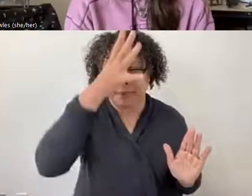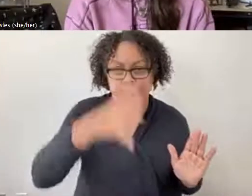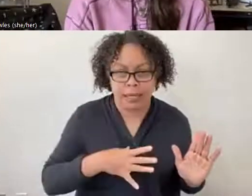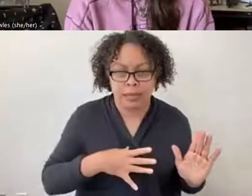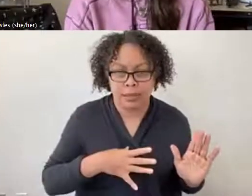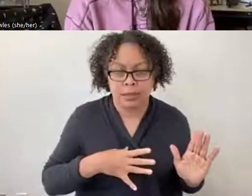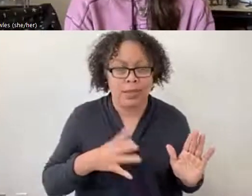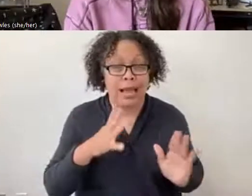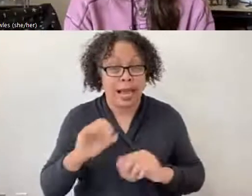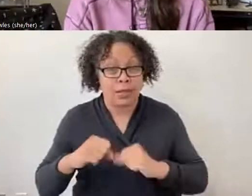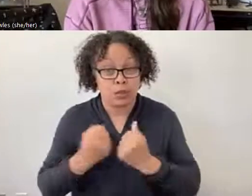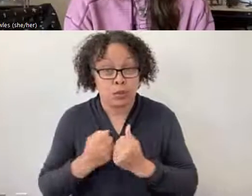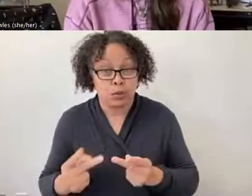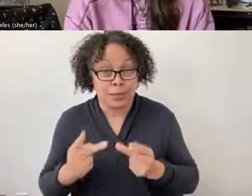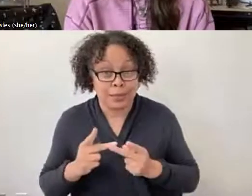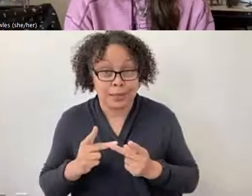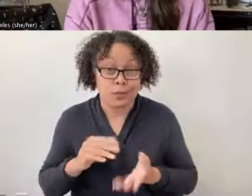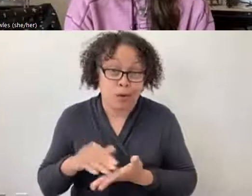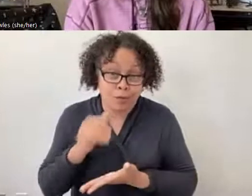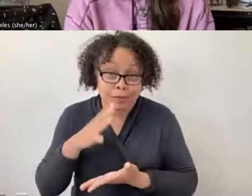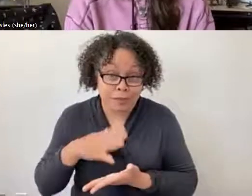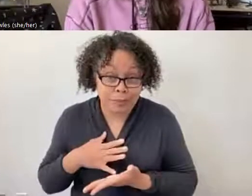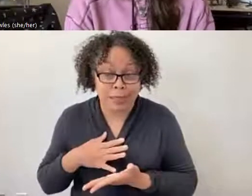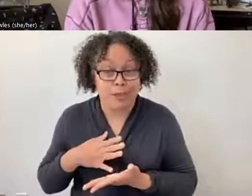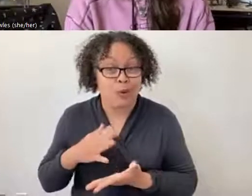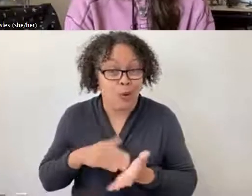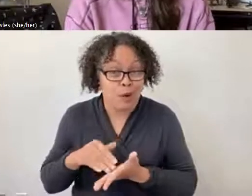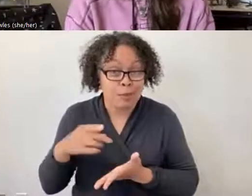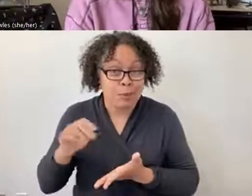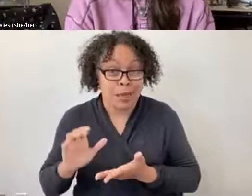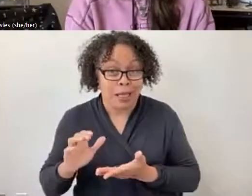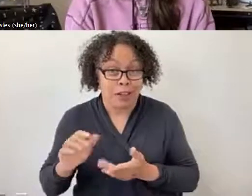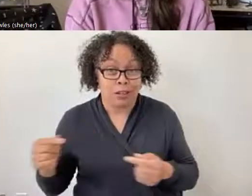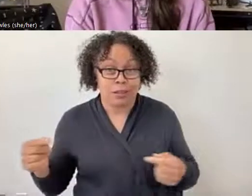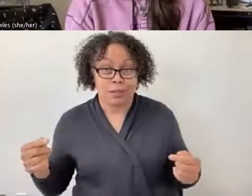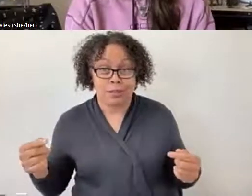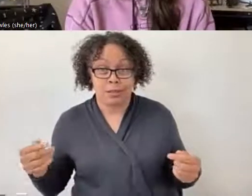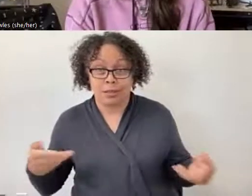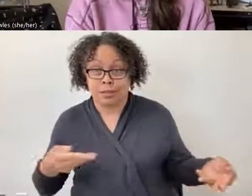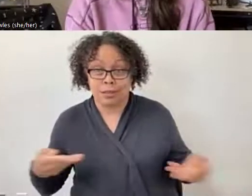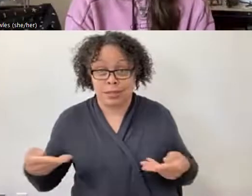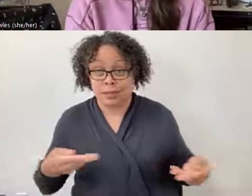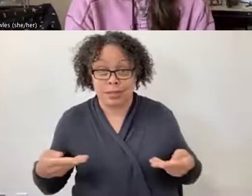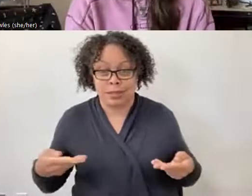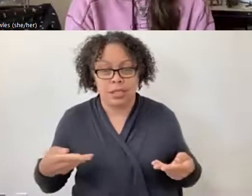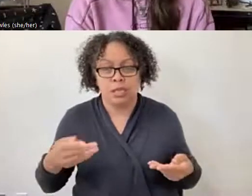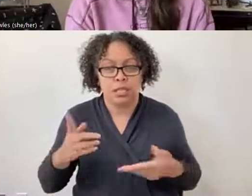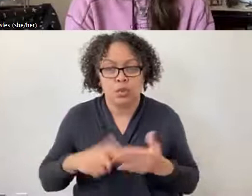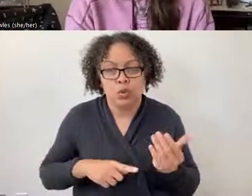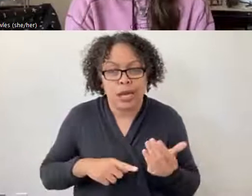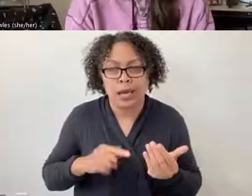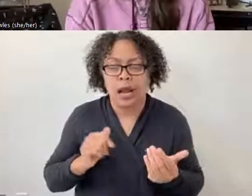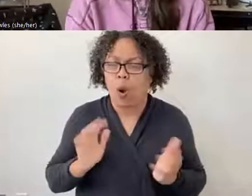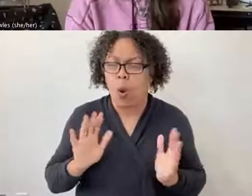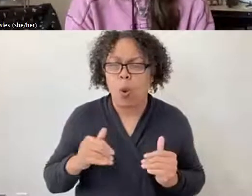is coded as often female, often a woman of color. And you can't pretend like those things don't exist when you're